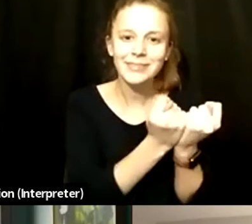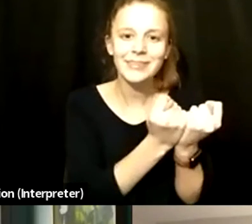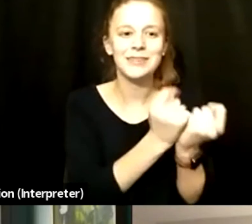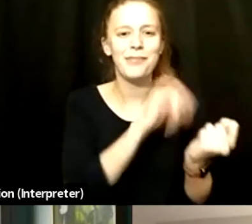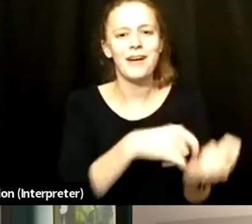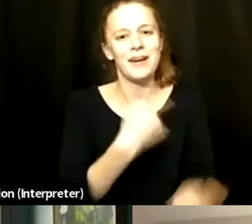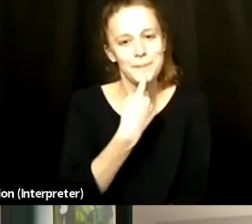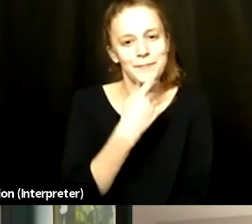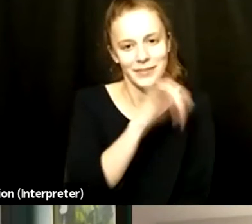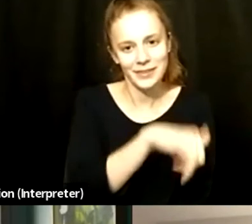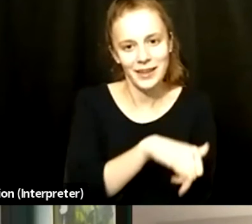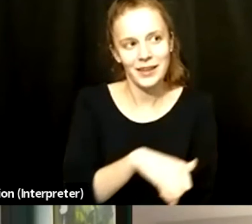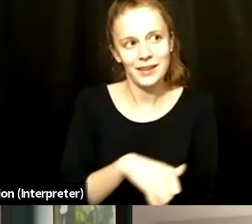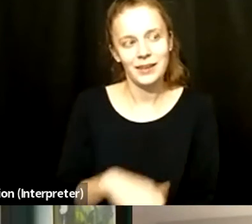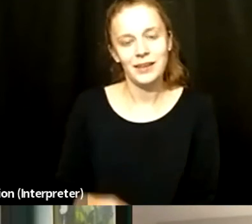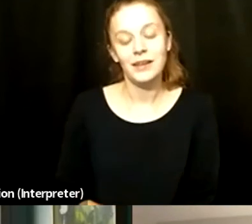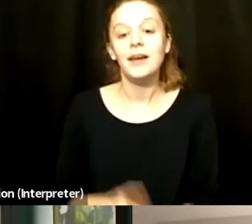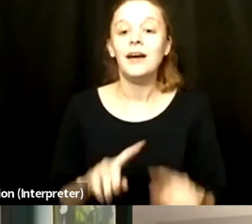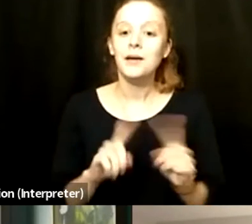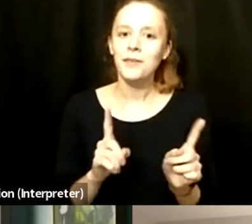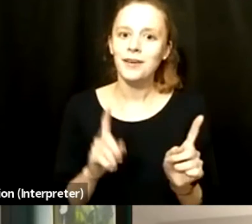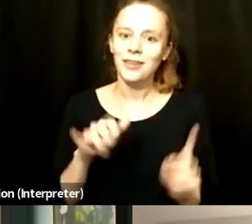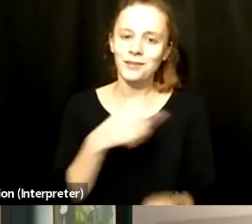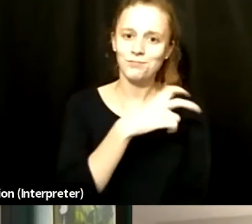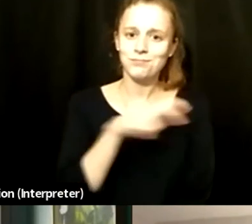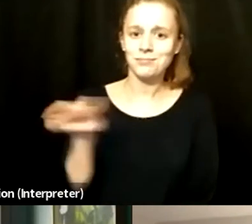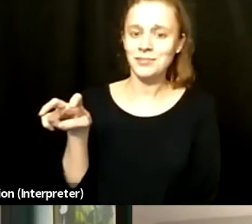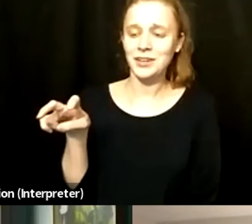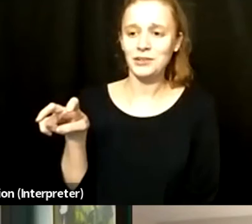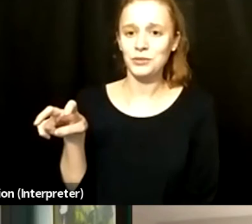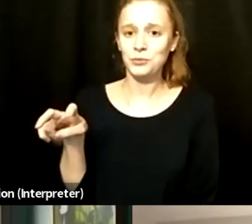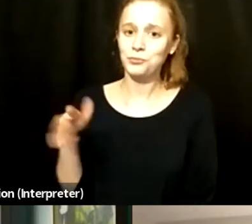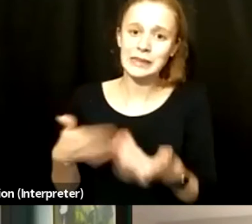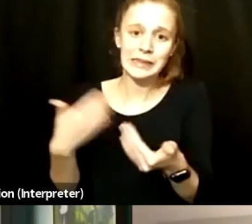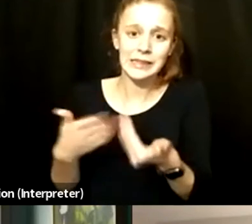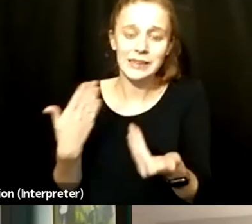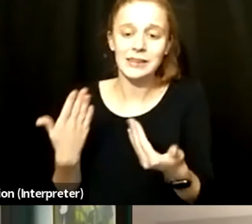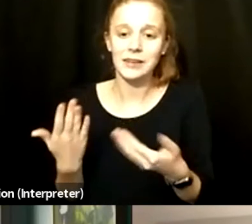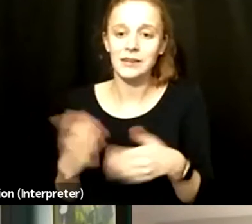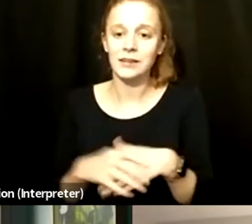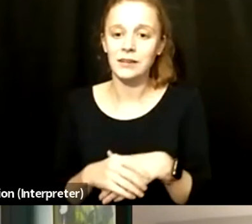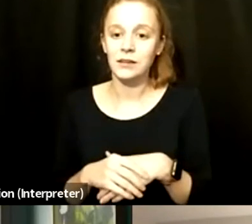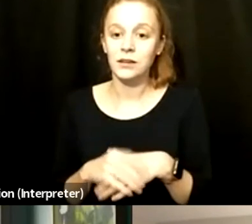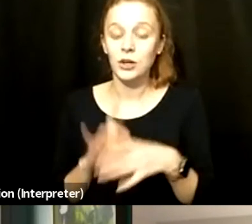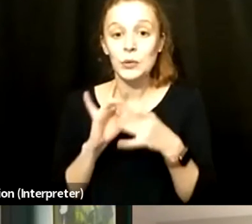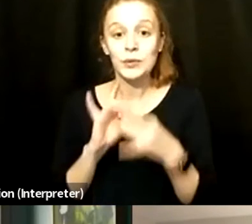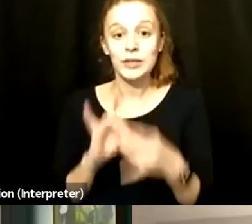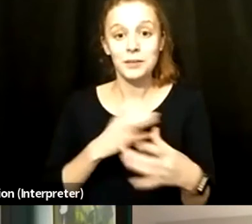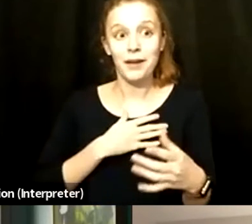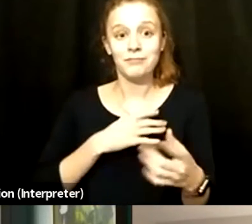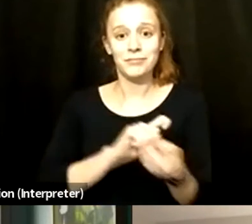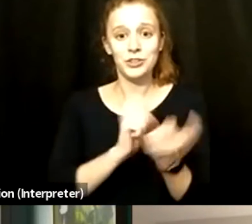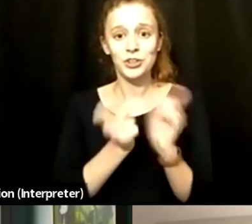yeah, it was a pretty easy shift. I think in terms of my changing ideas